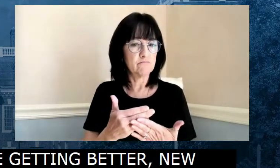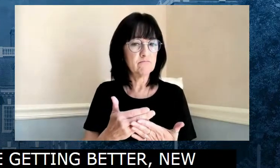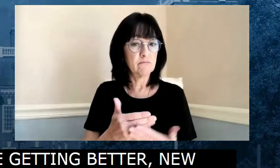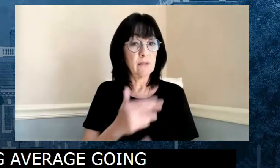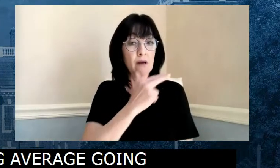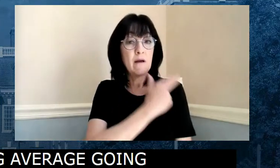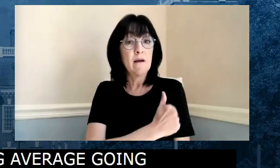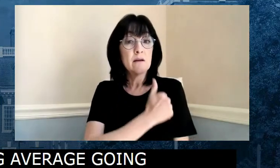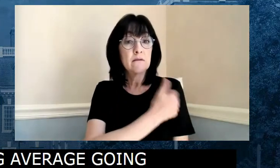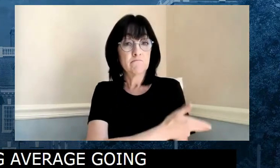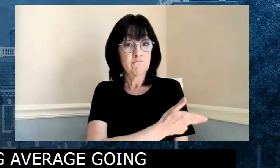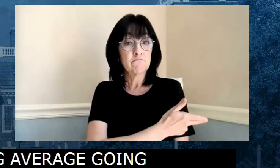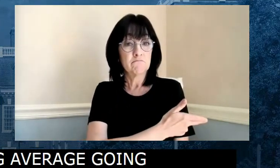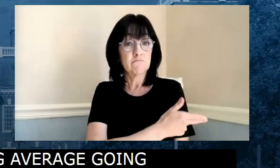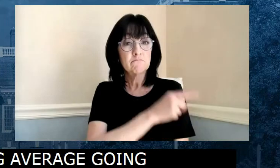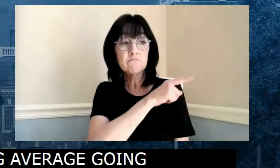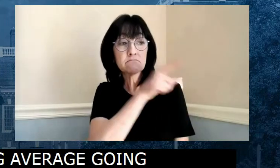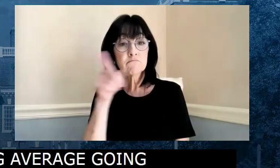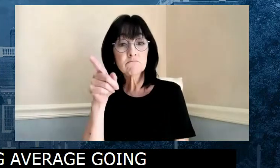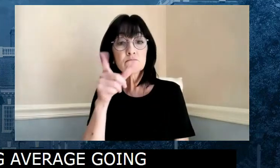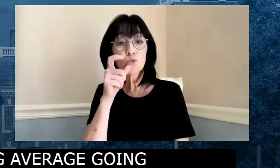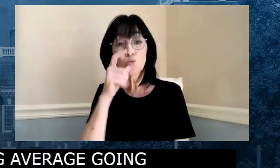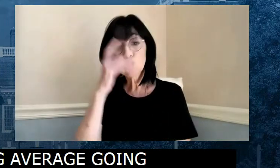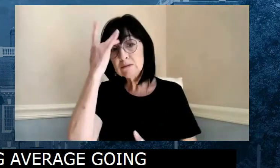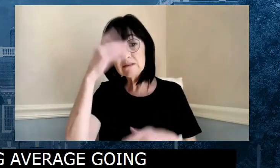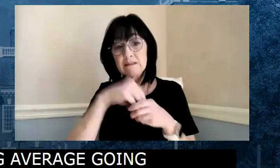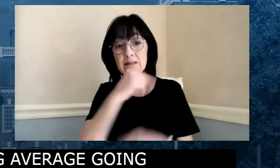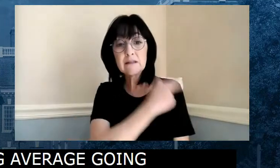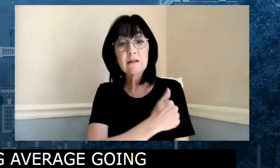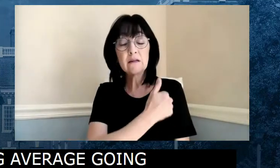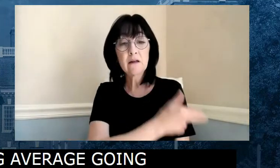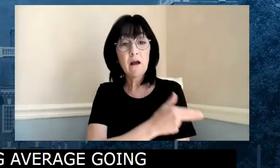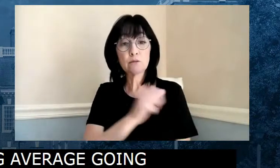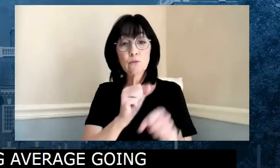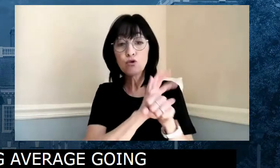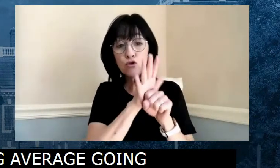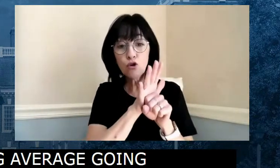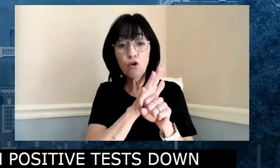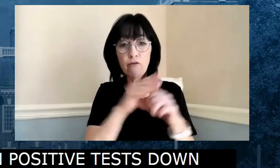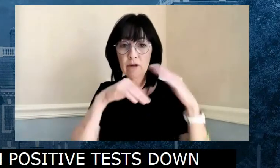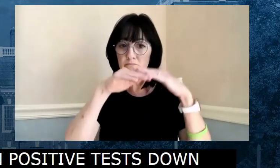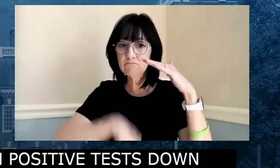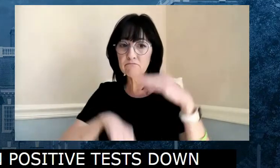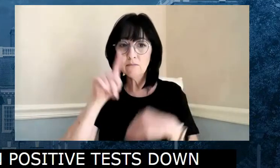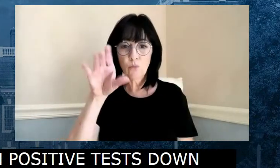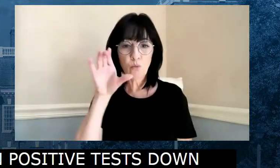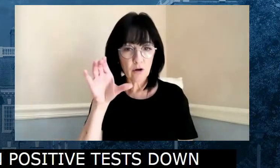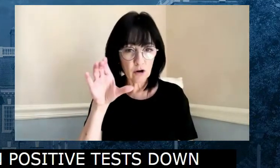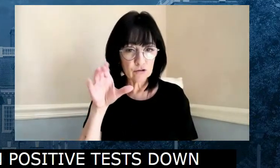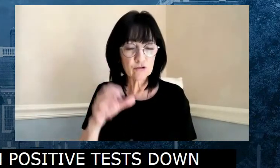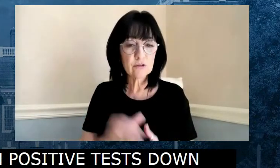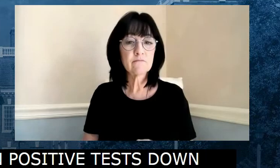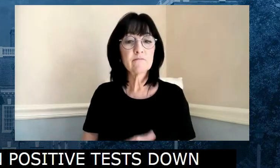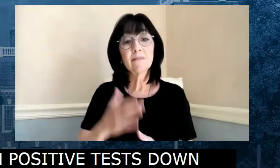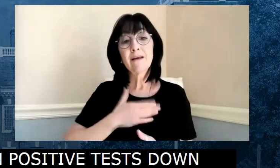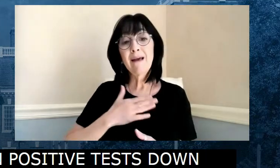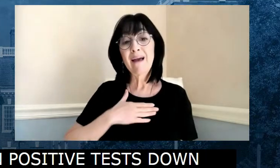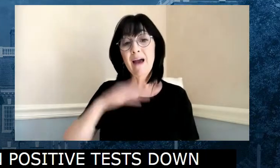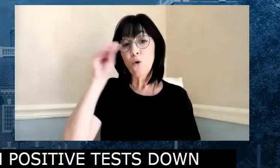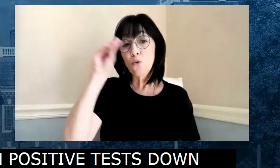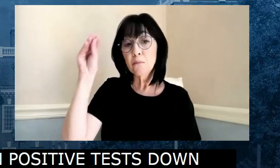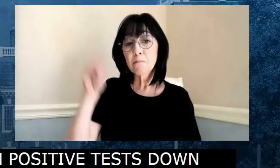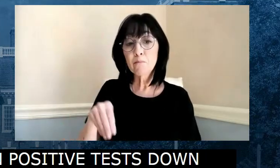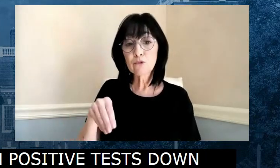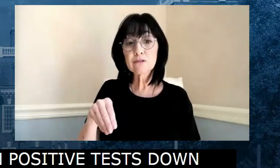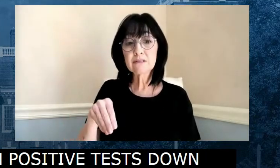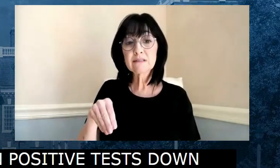Again, positive tests down below 5% at 3.7%. Again, moving in the right direction downward, in